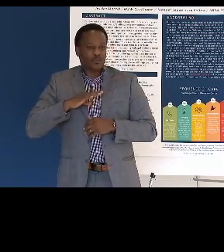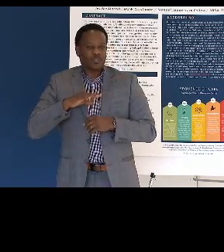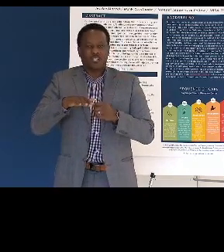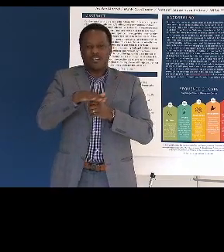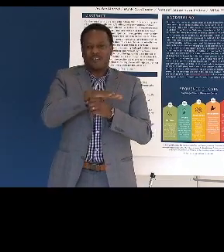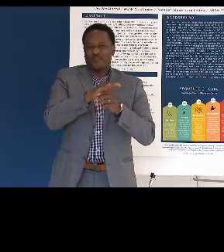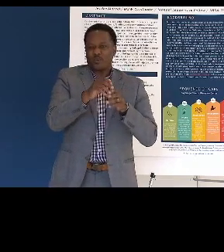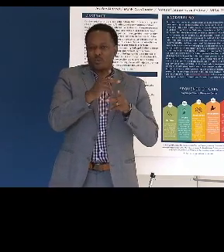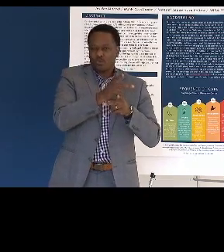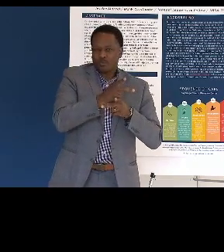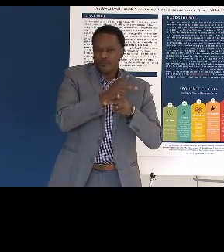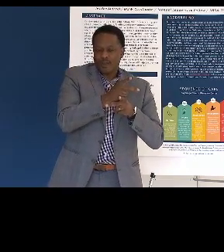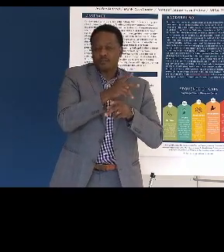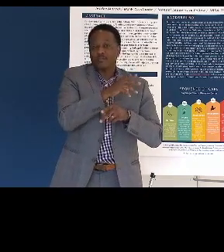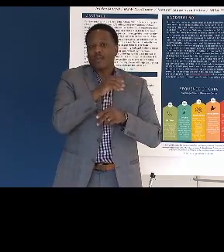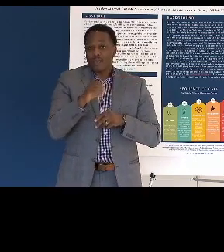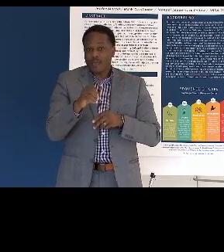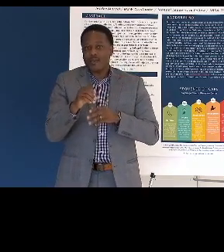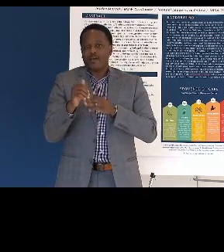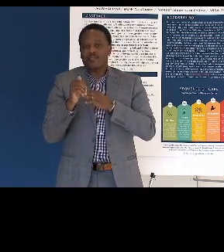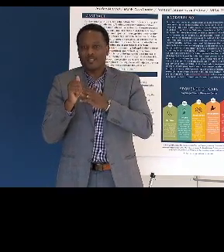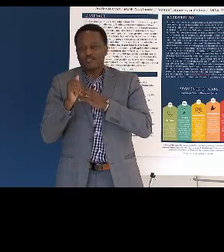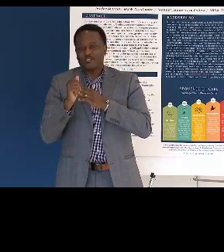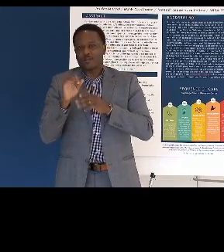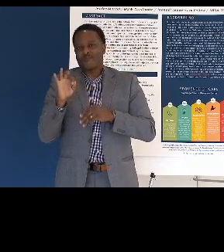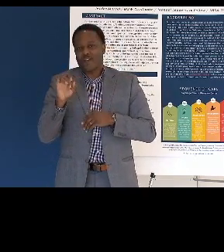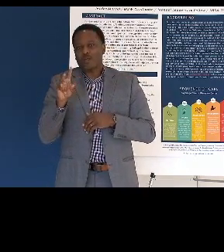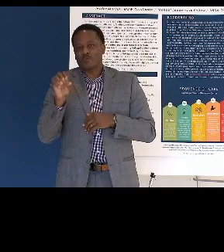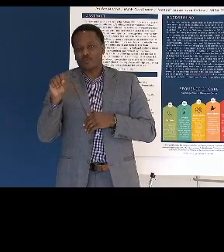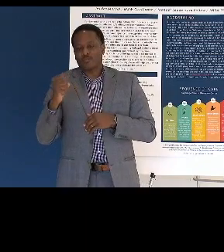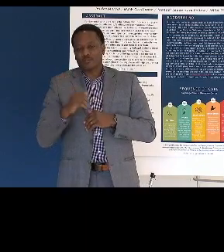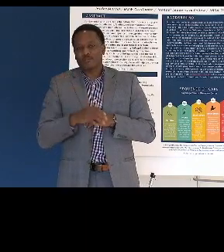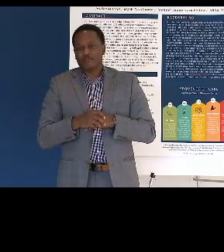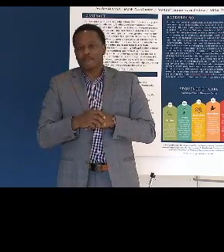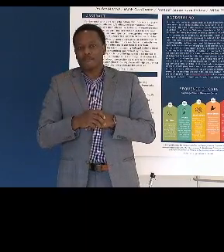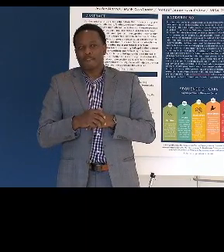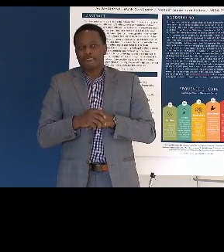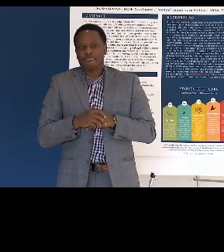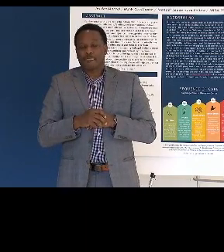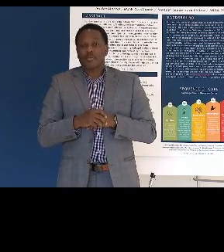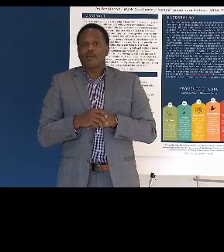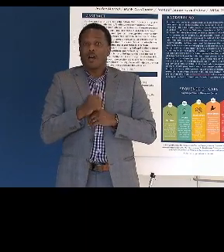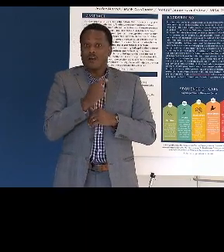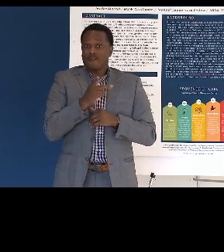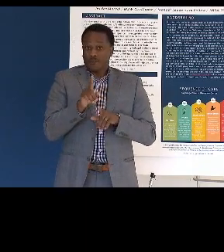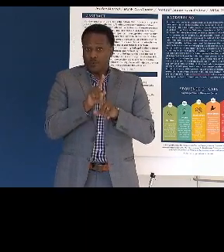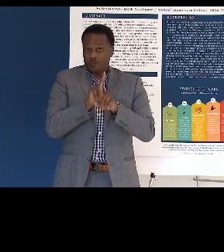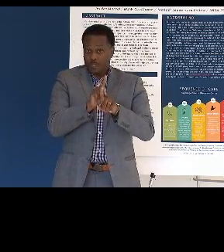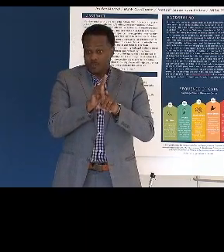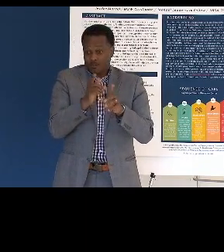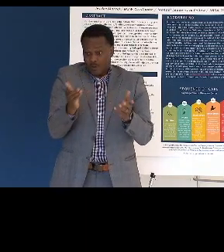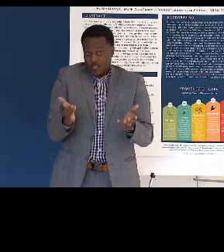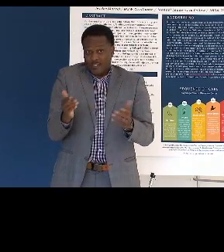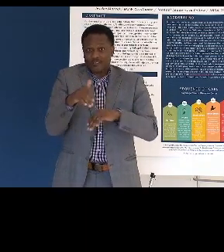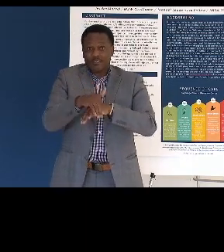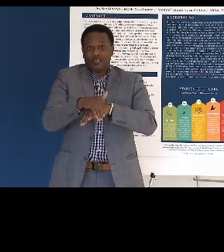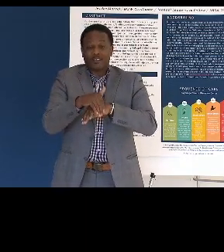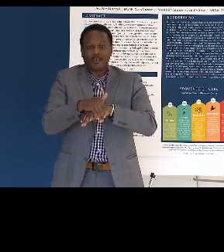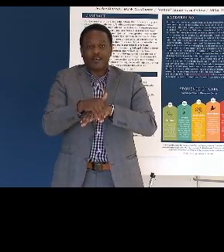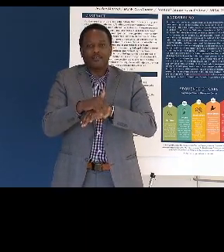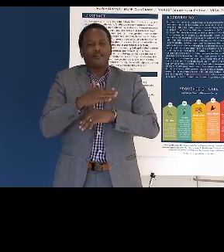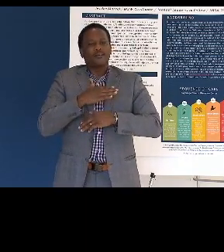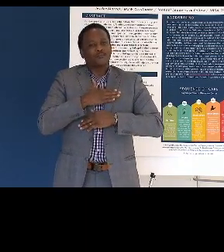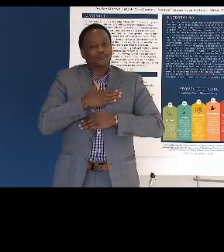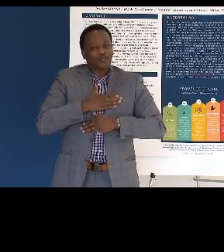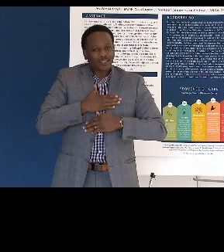our Mandel Leadership Fellows. Several of the mentors are here this evening, so please